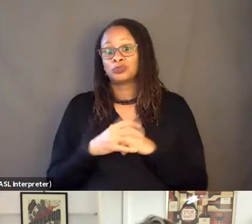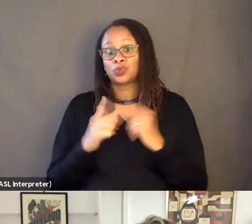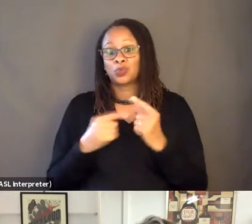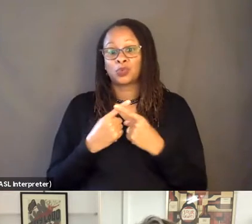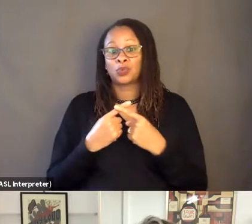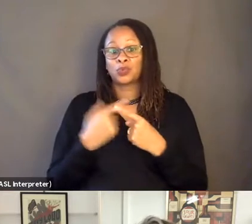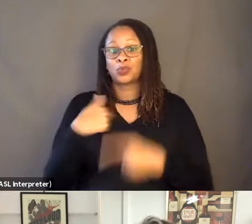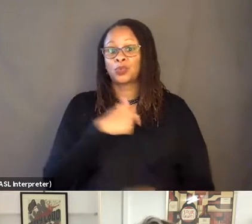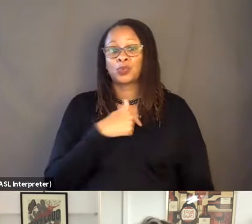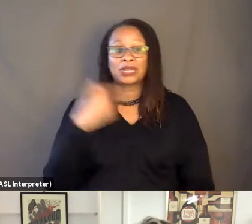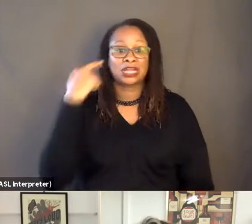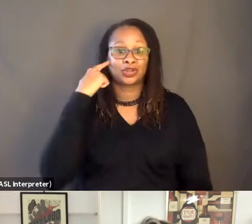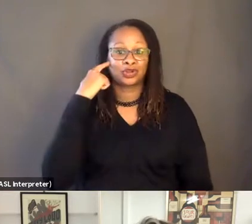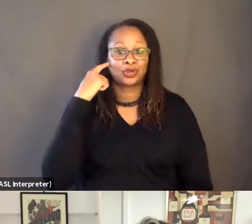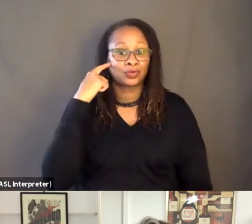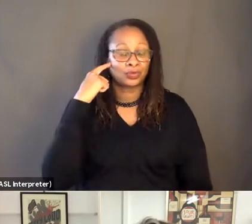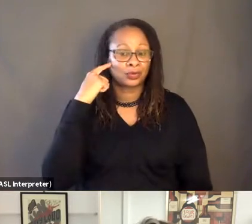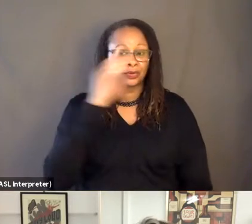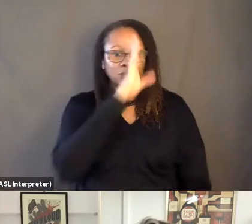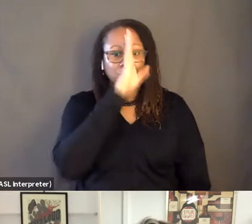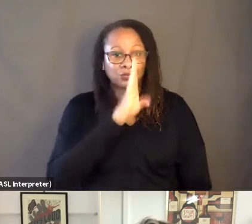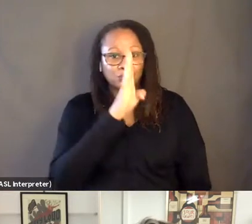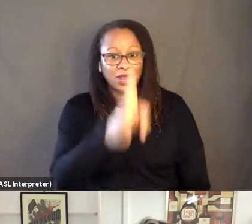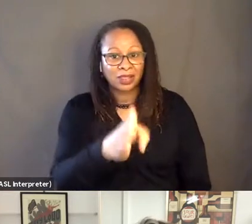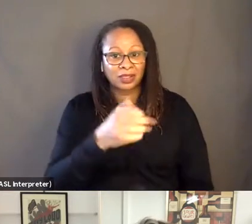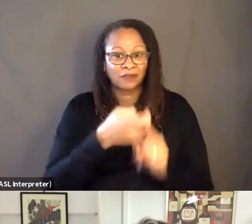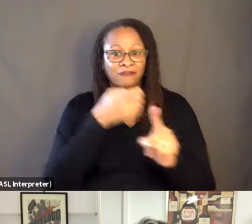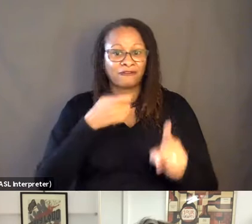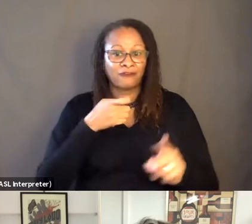when we hear directly